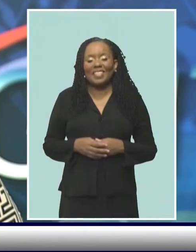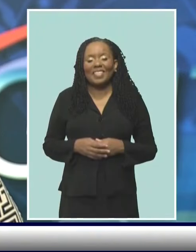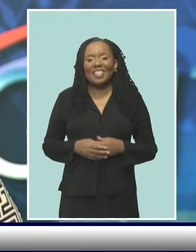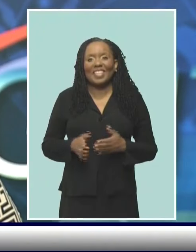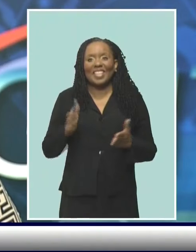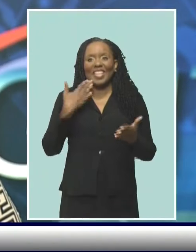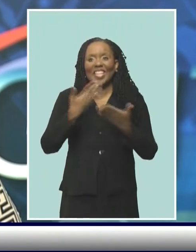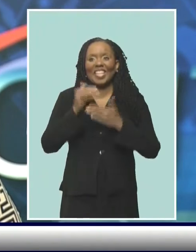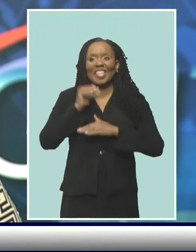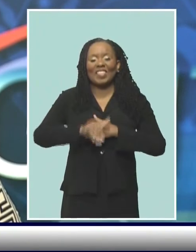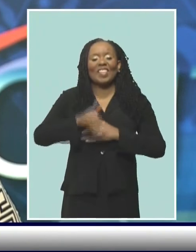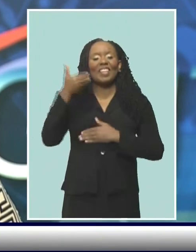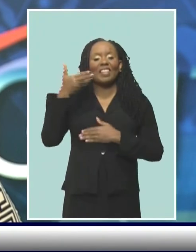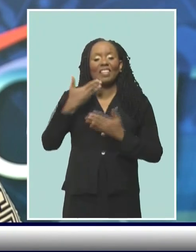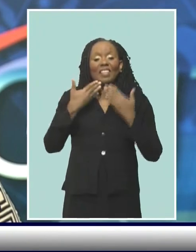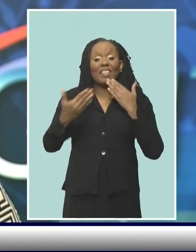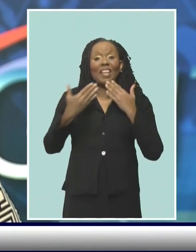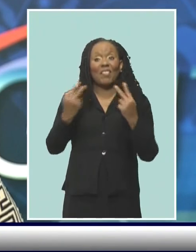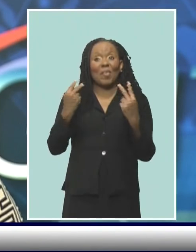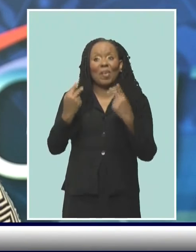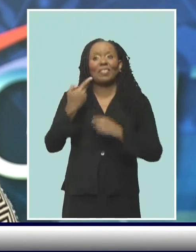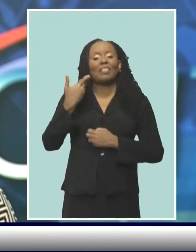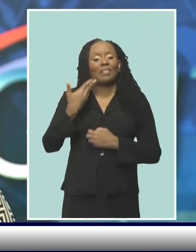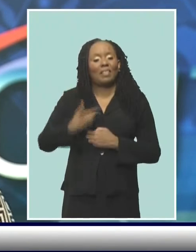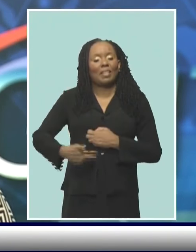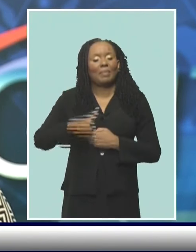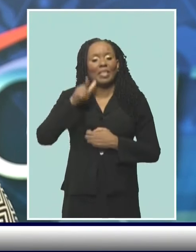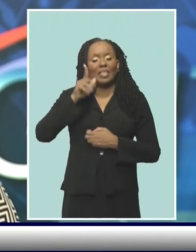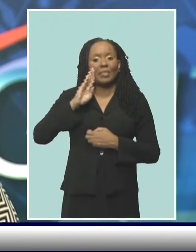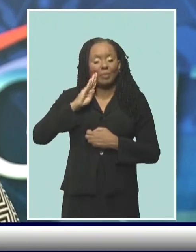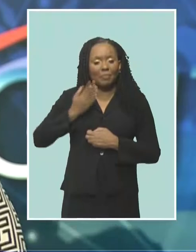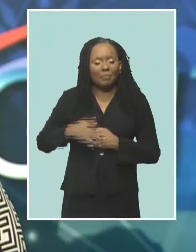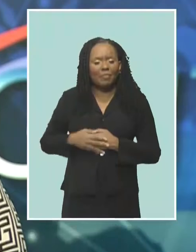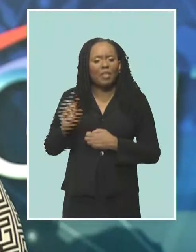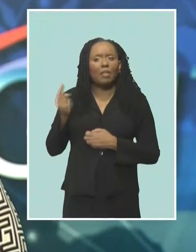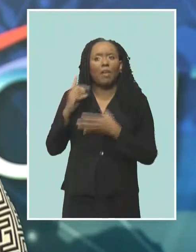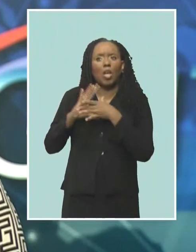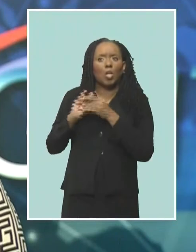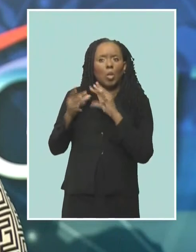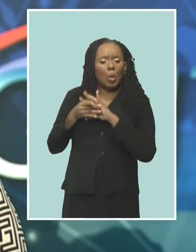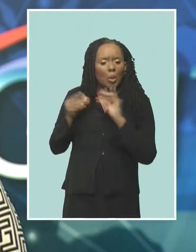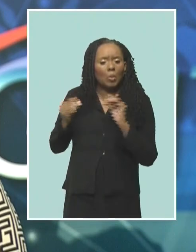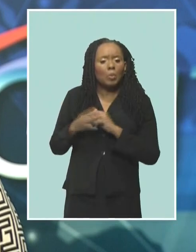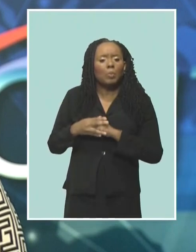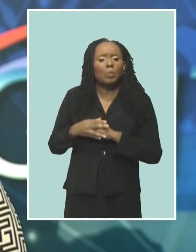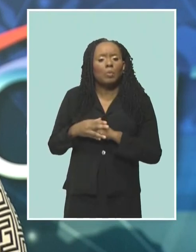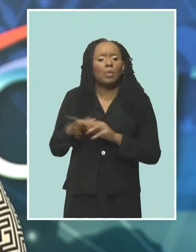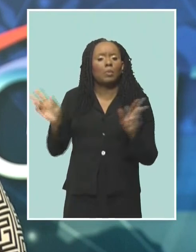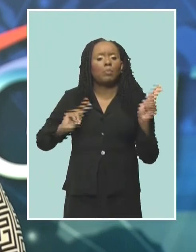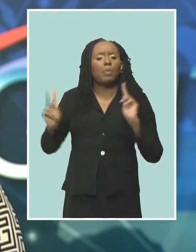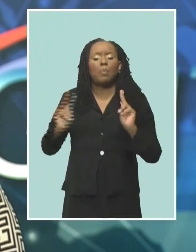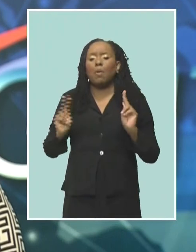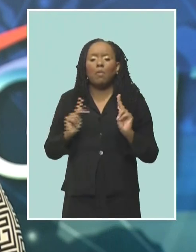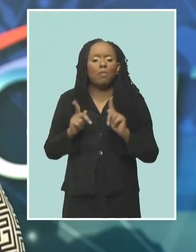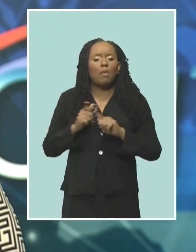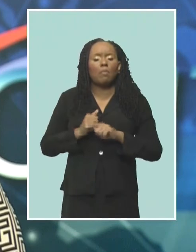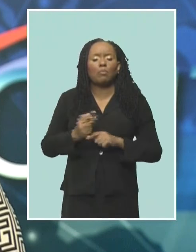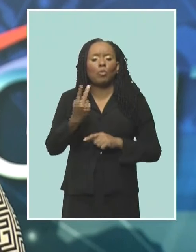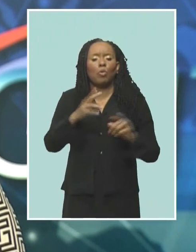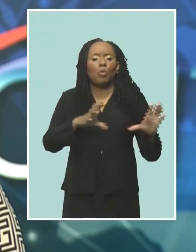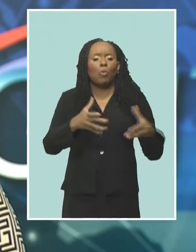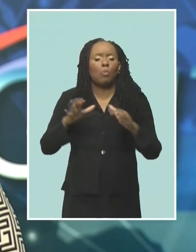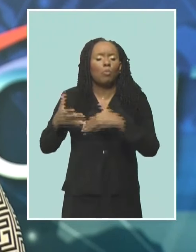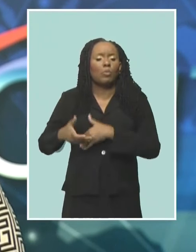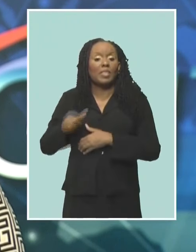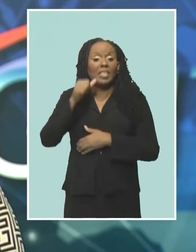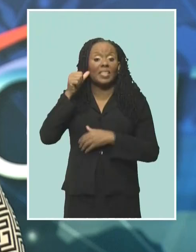Very good evening to you. Thank you so much for tuning in. I'm Lisa Broom. In our top story tonight, revelers from at least two bands have given